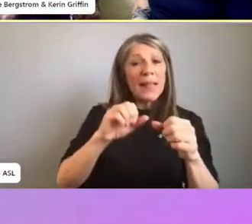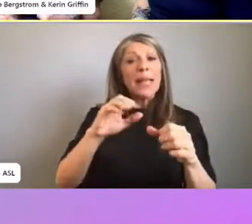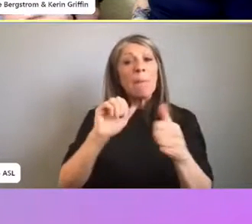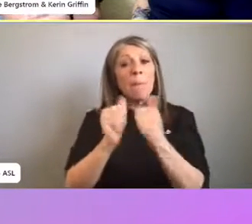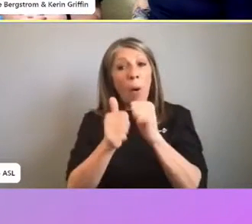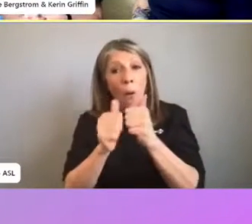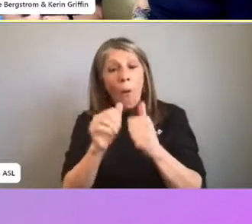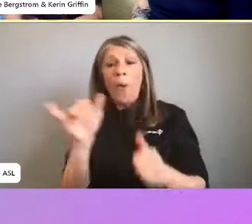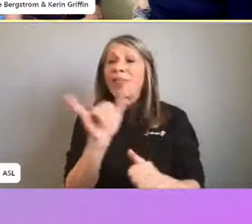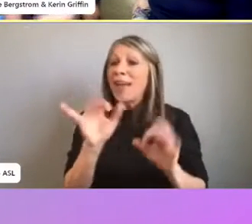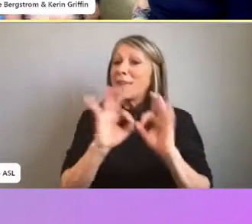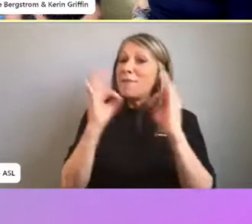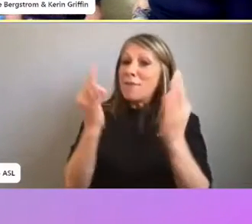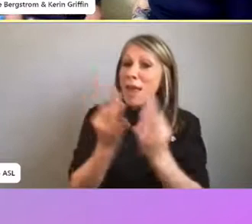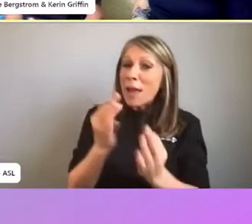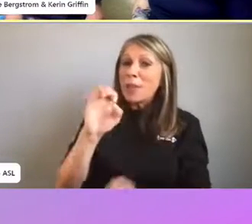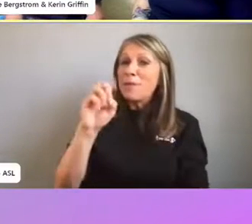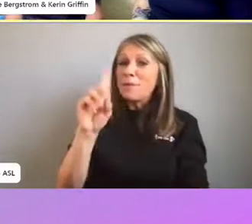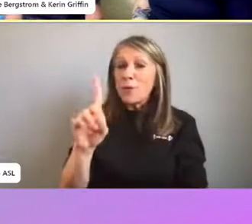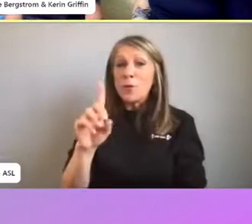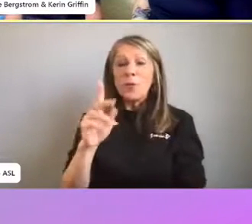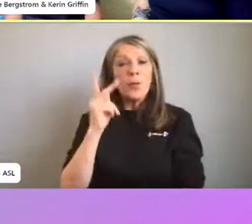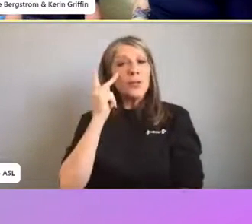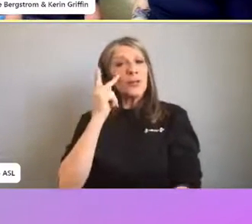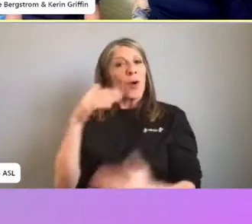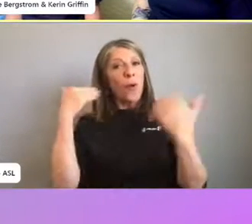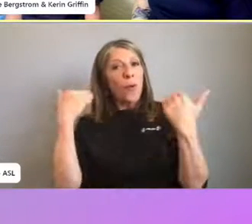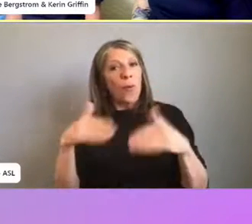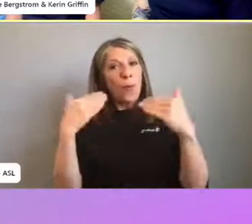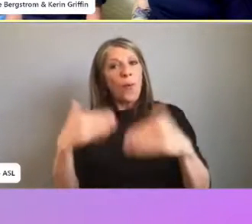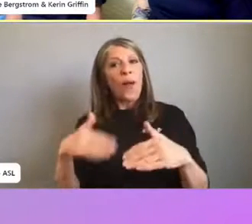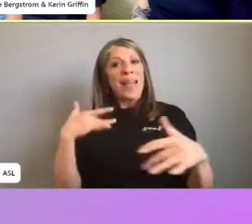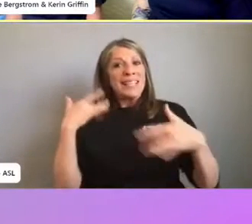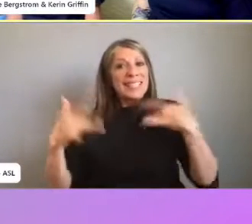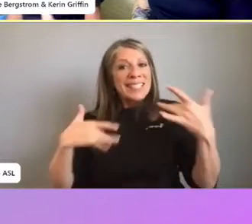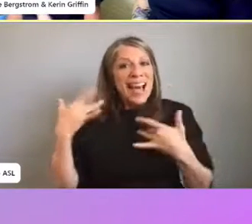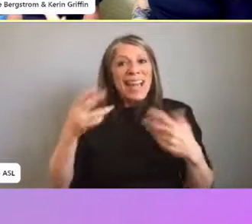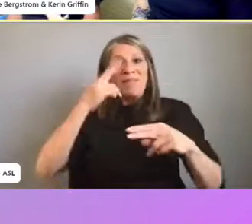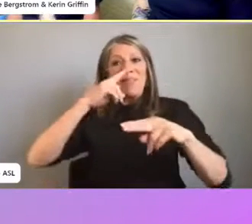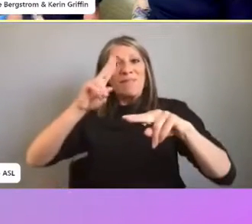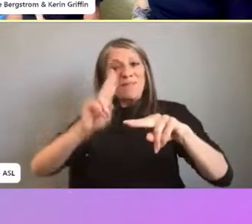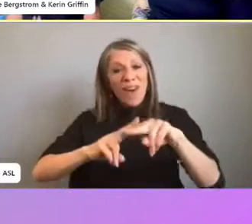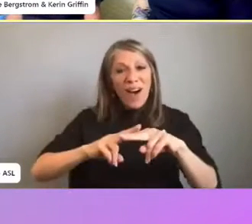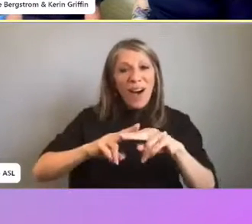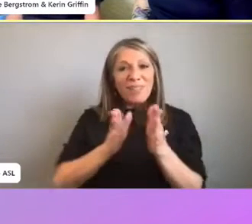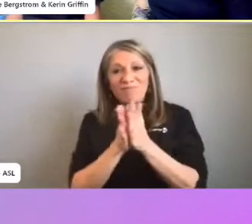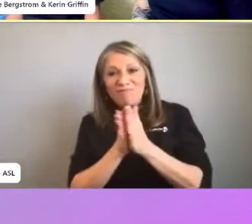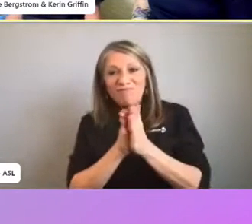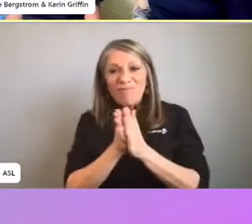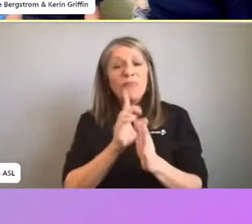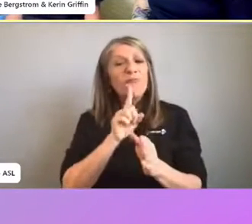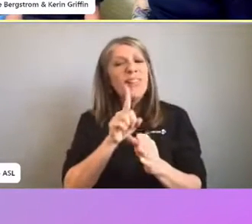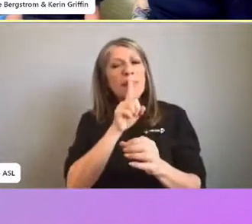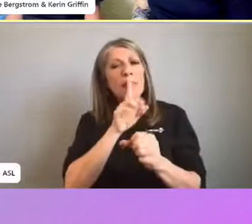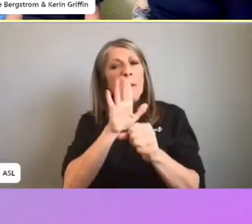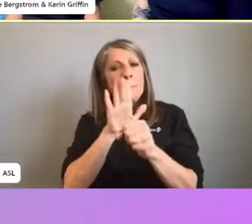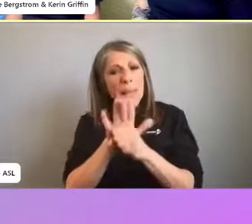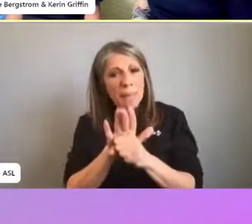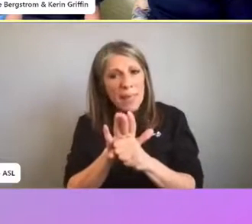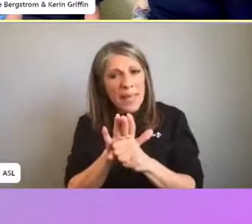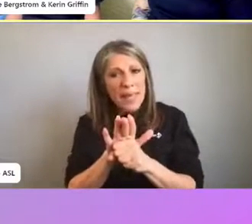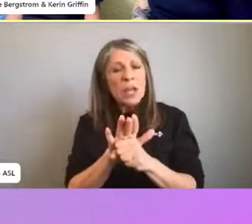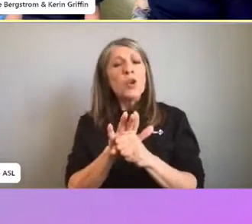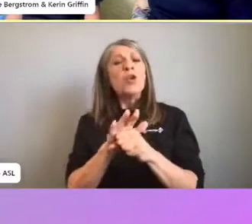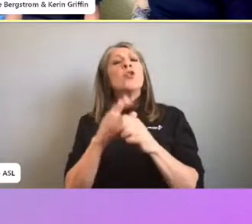Accessibility Family Feud, we saw a huge uplift in the excitement, enthusiasm, and really the commitment to holding each